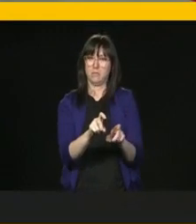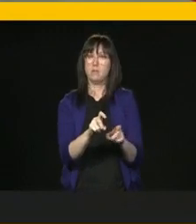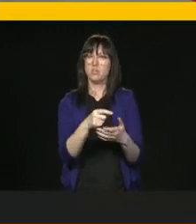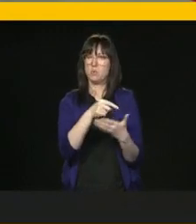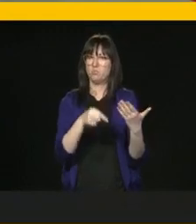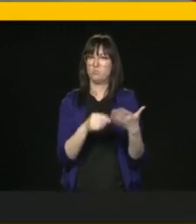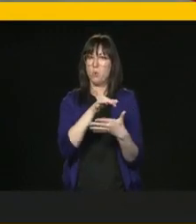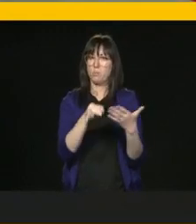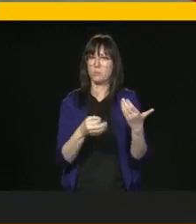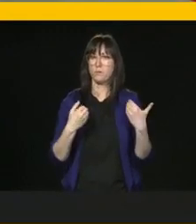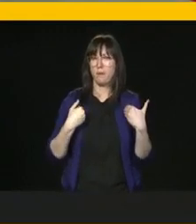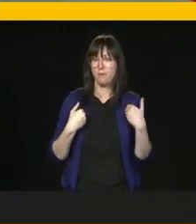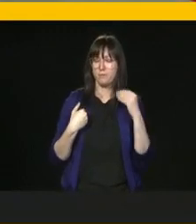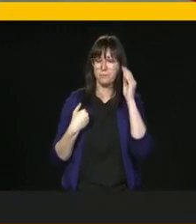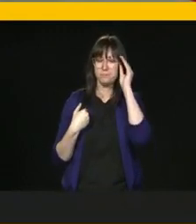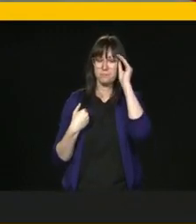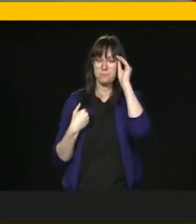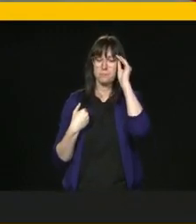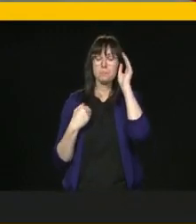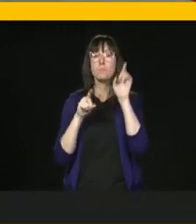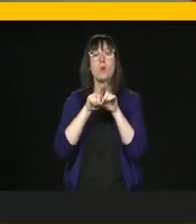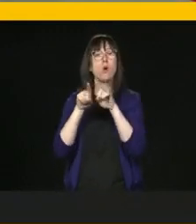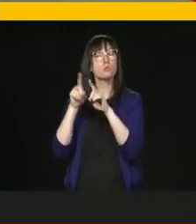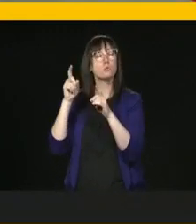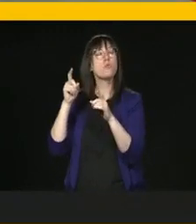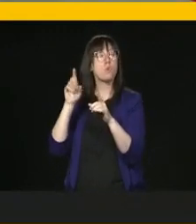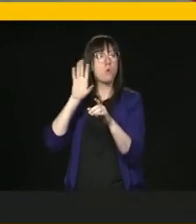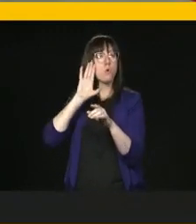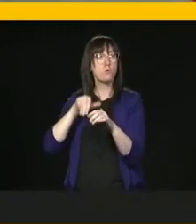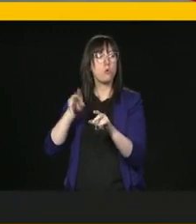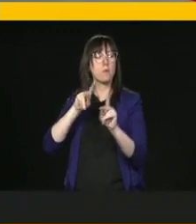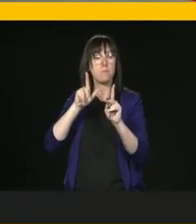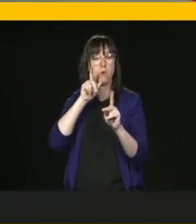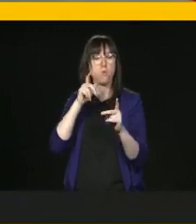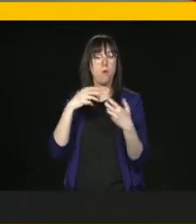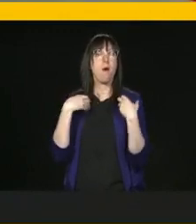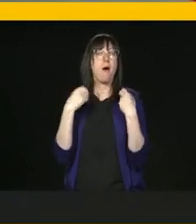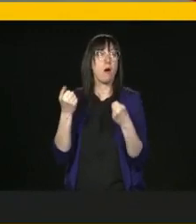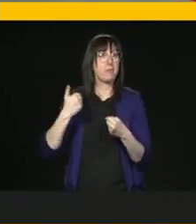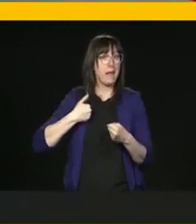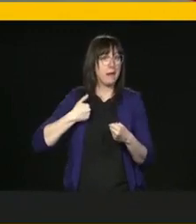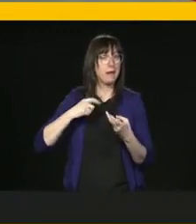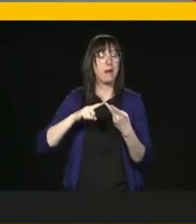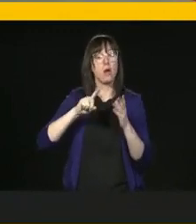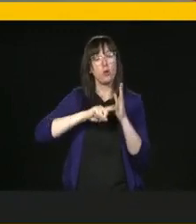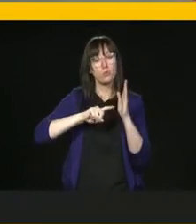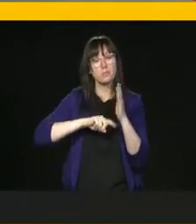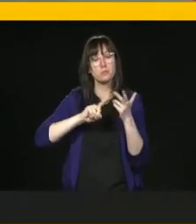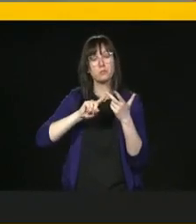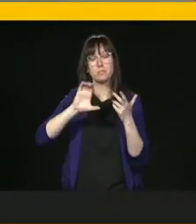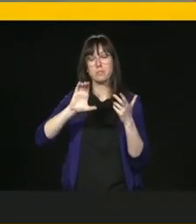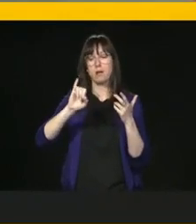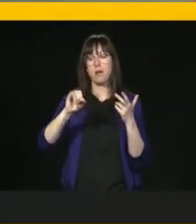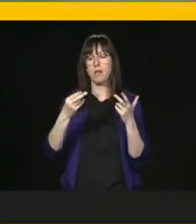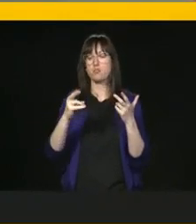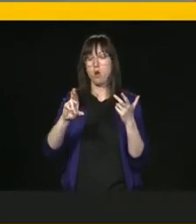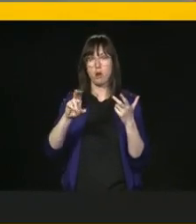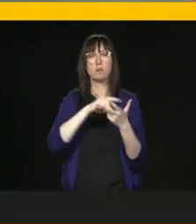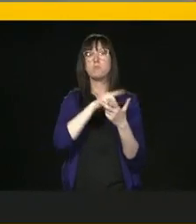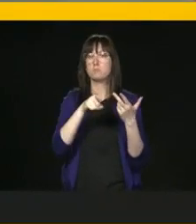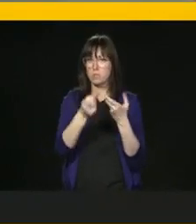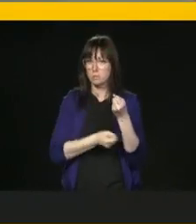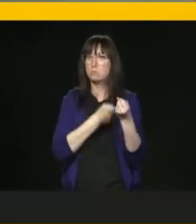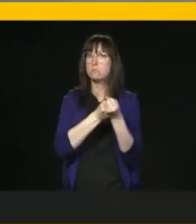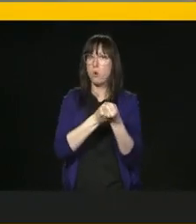the regulatory authorities, Health Canada, the researchers, CIHR, they're all supporting these kind of efforts in different ways as funders